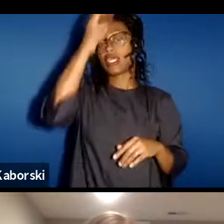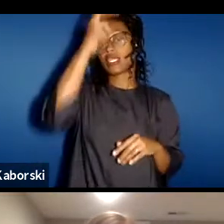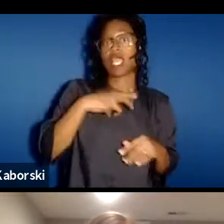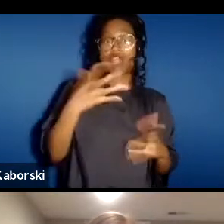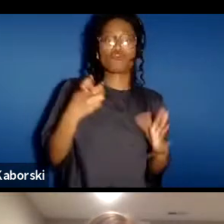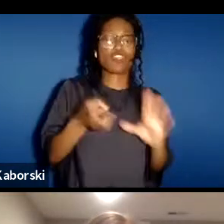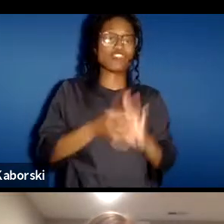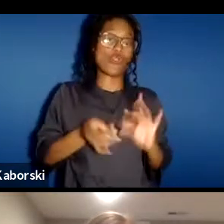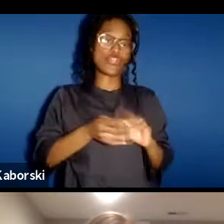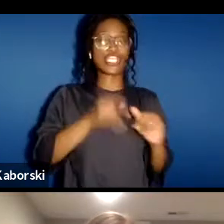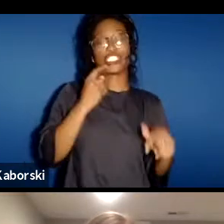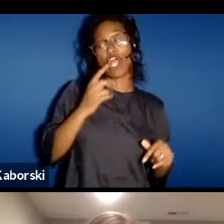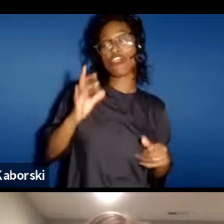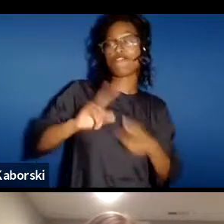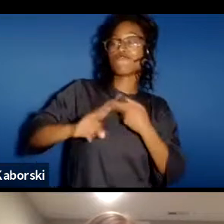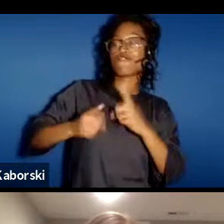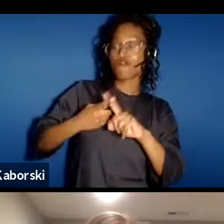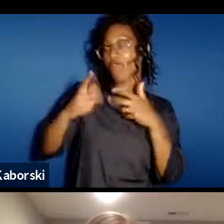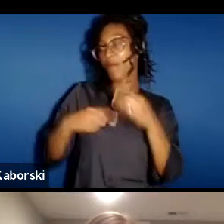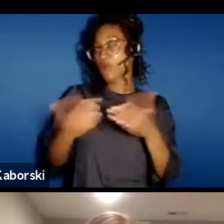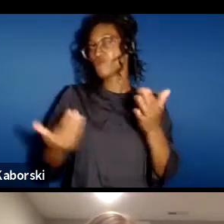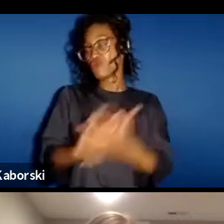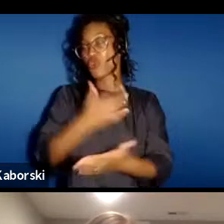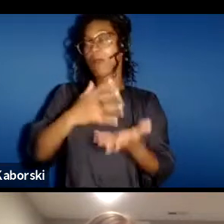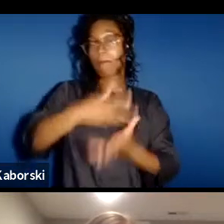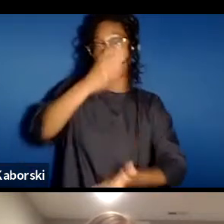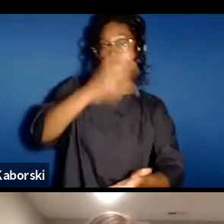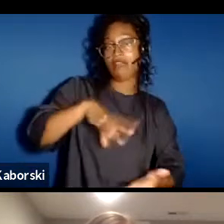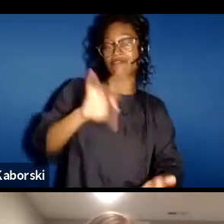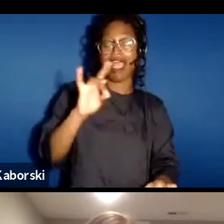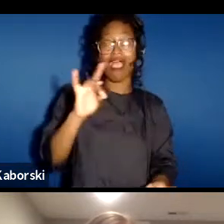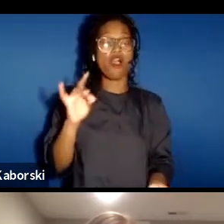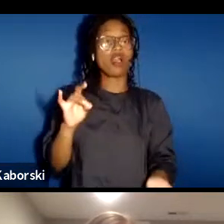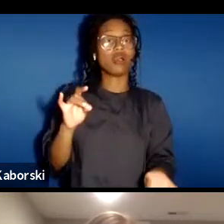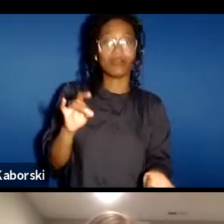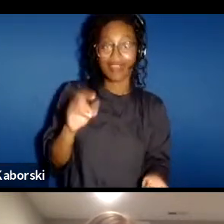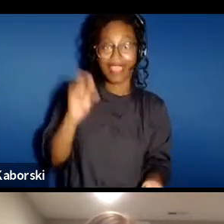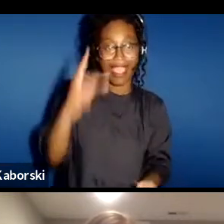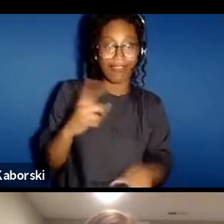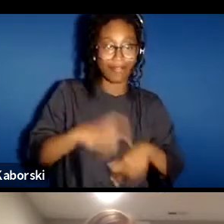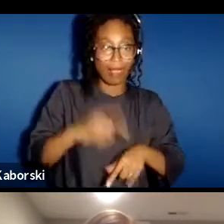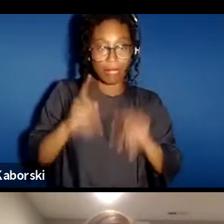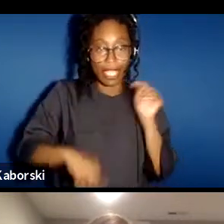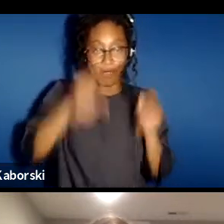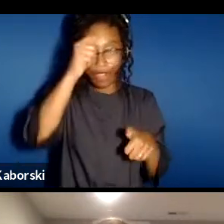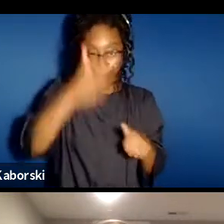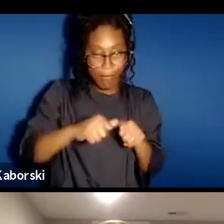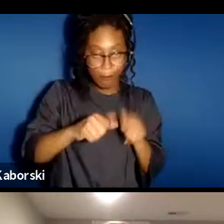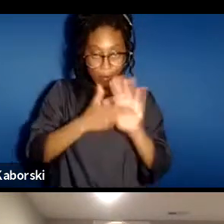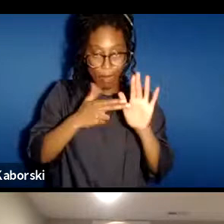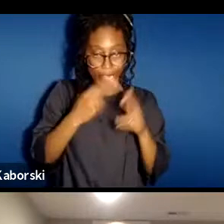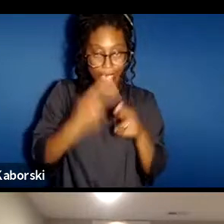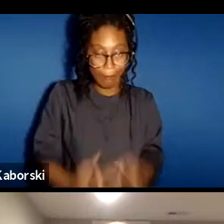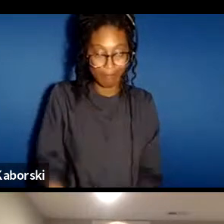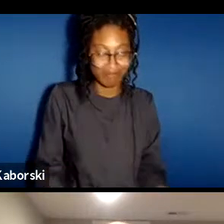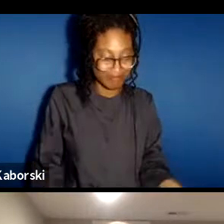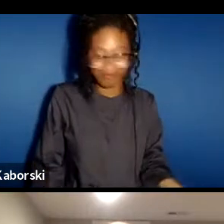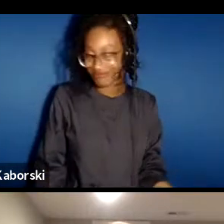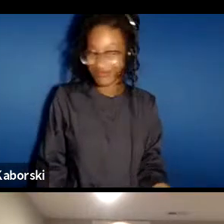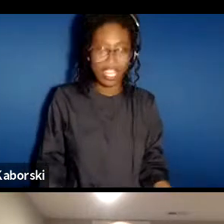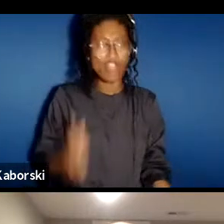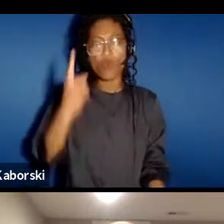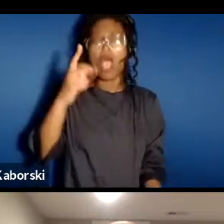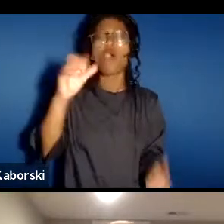to tell their buddies about this new bottle that they found. And half the time they can't even remember the brand. It's always the one with